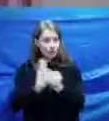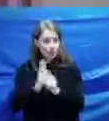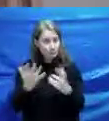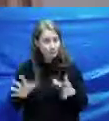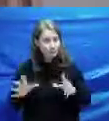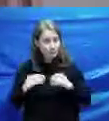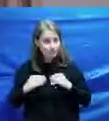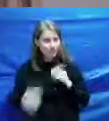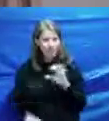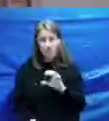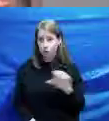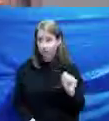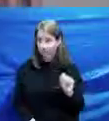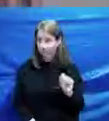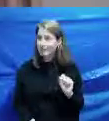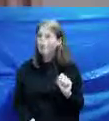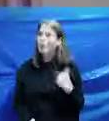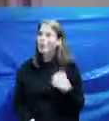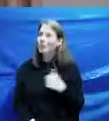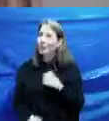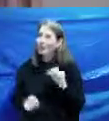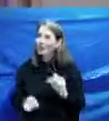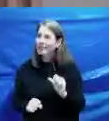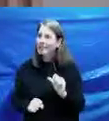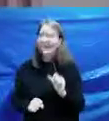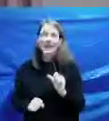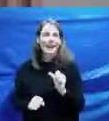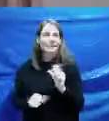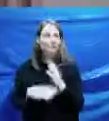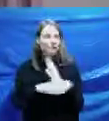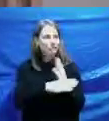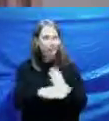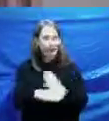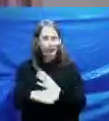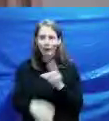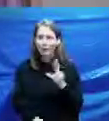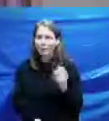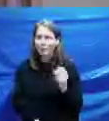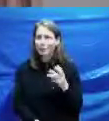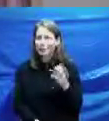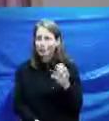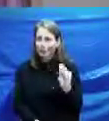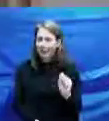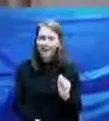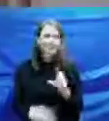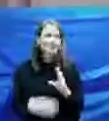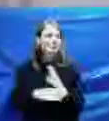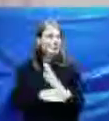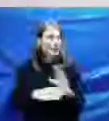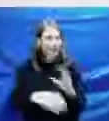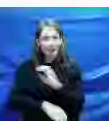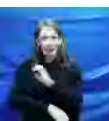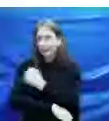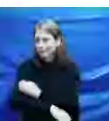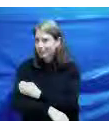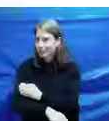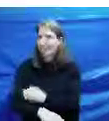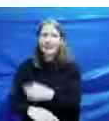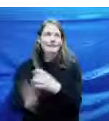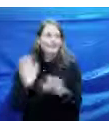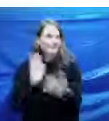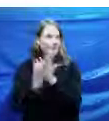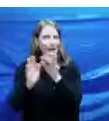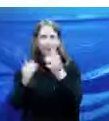talk about deepening toolkits, sharing resources, leveraging the energy that exists to get kids proficient here.